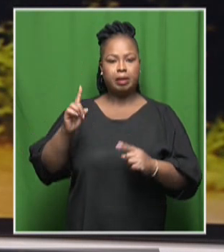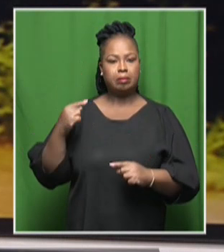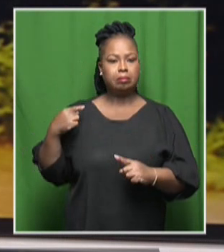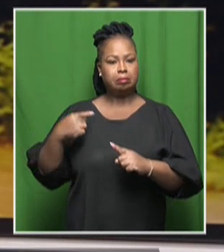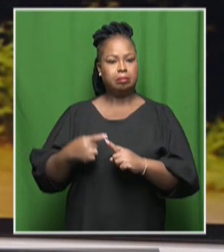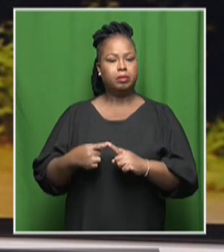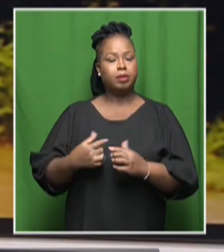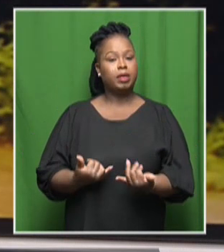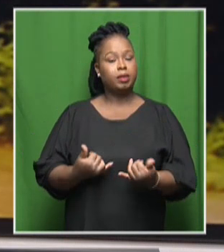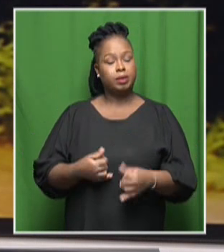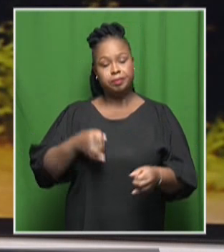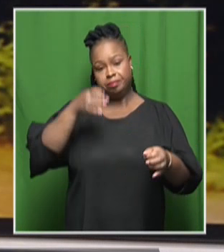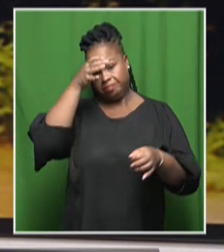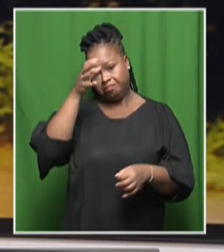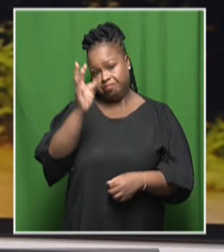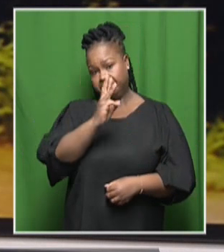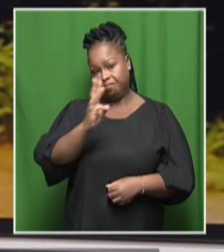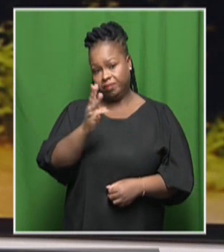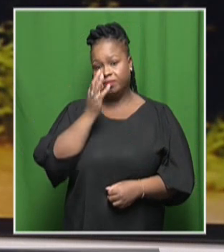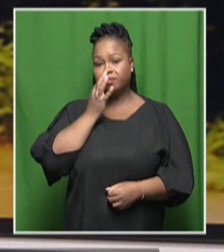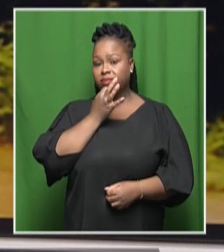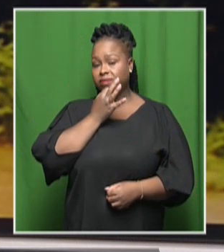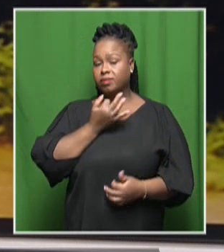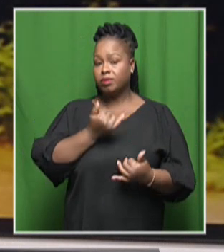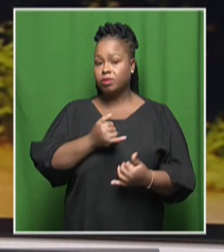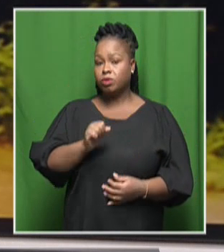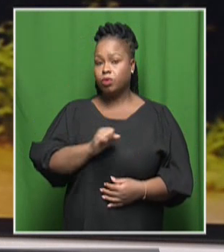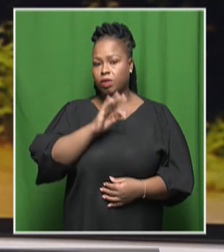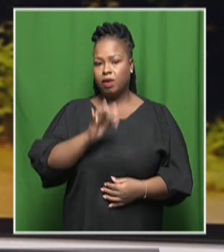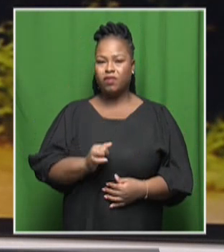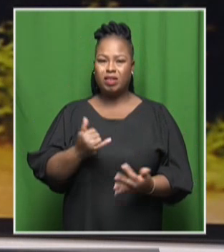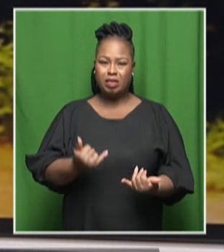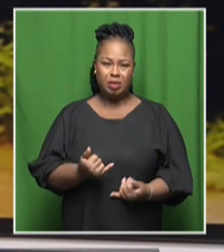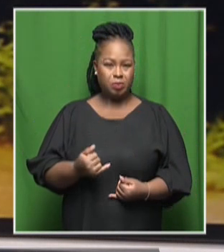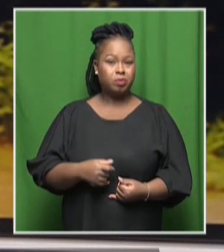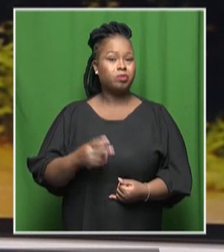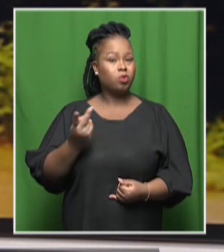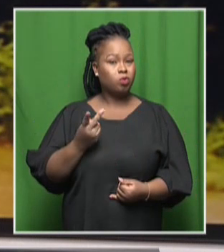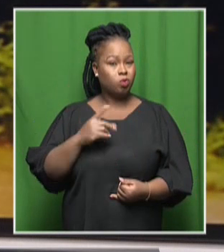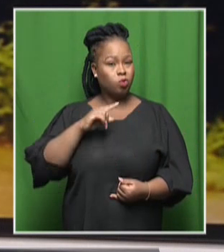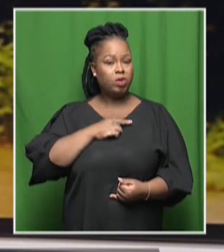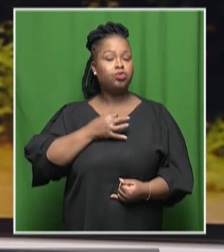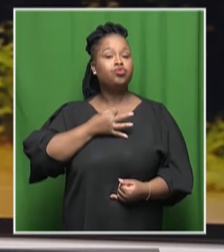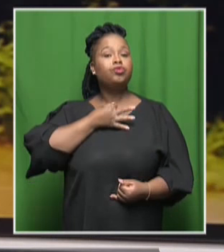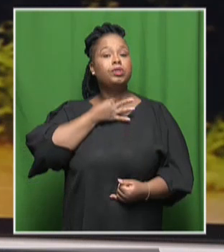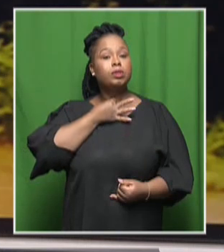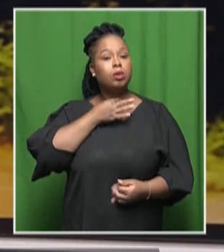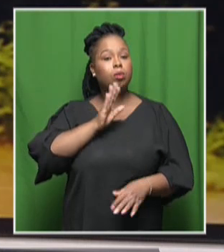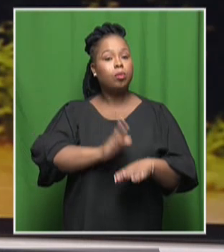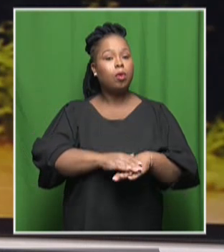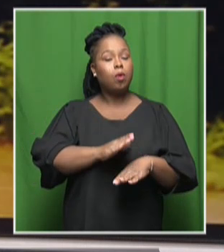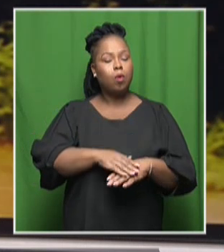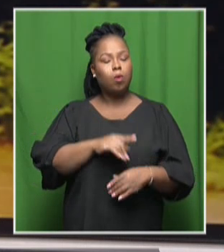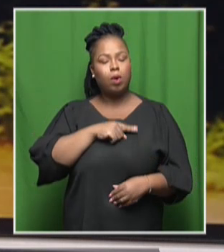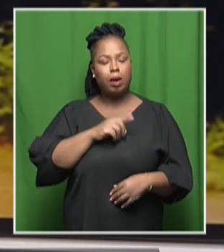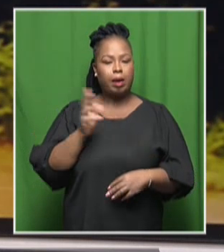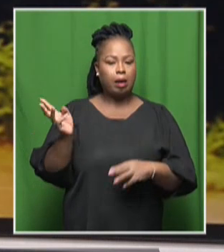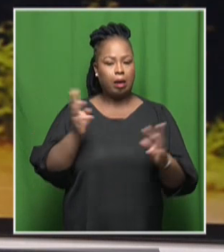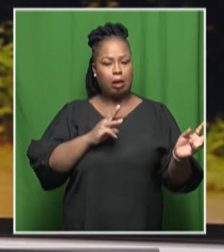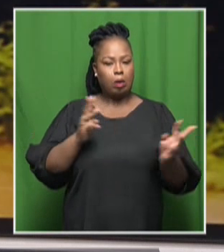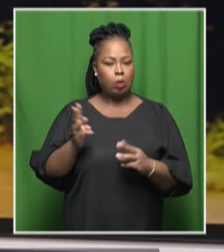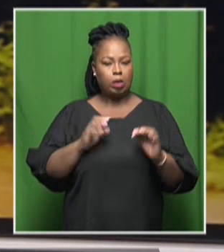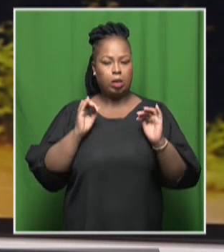few weeks, and experts have warned that the recent floods in South Africa serve as a stark reminder of the increasing risks